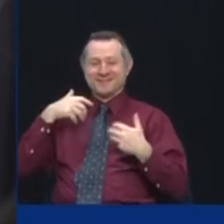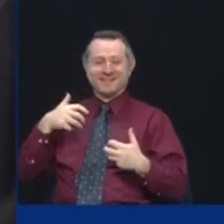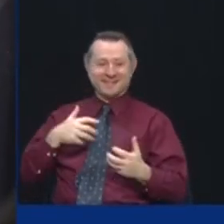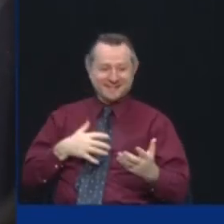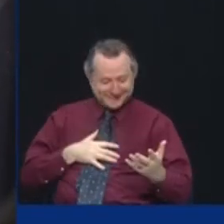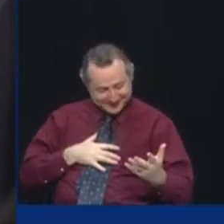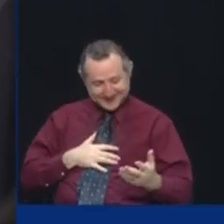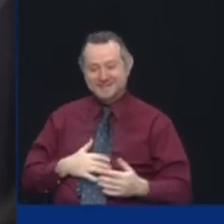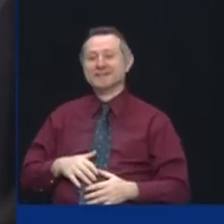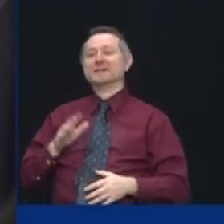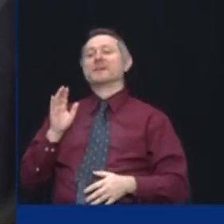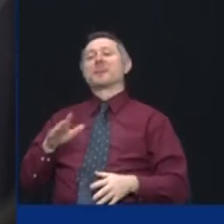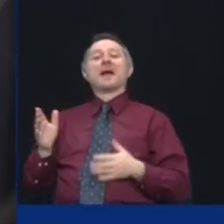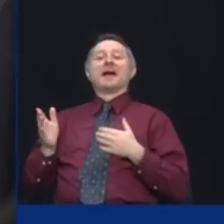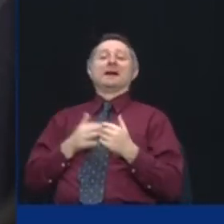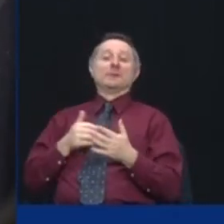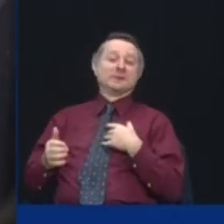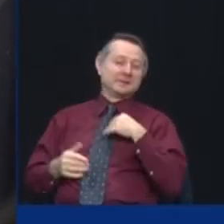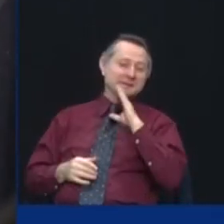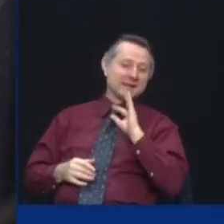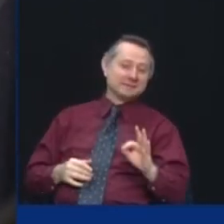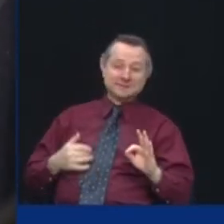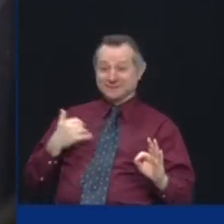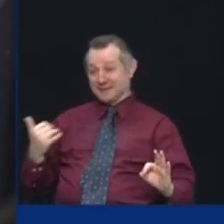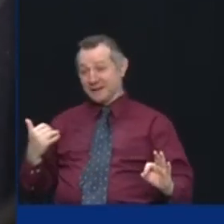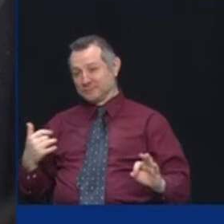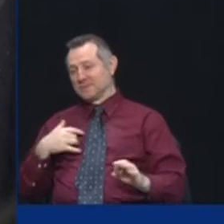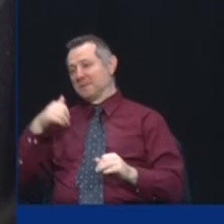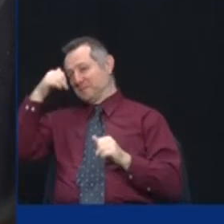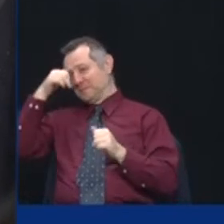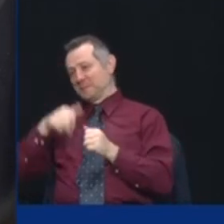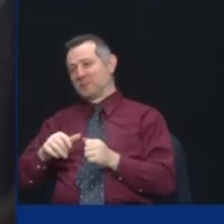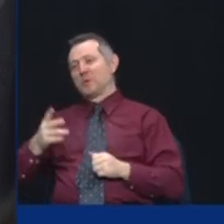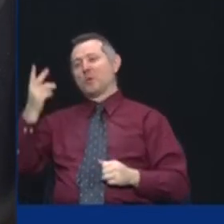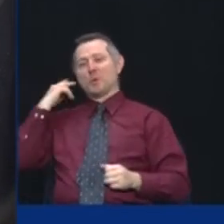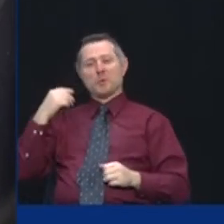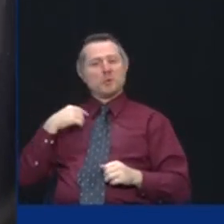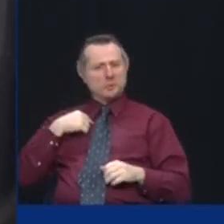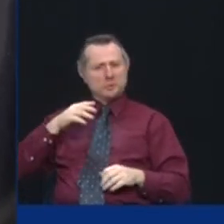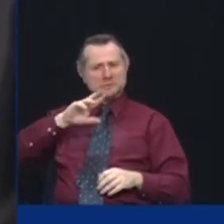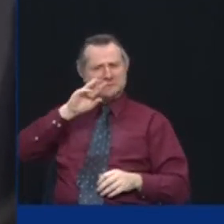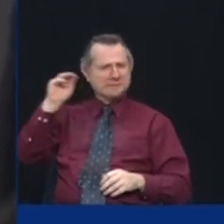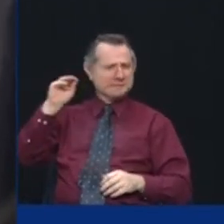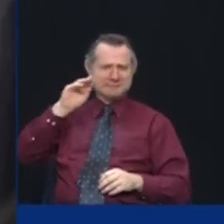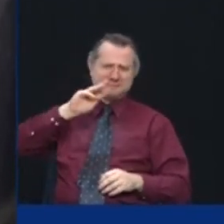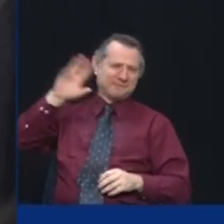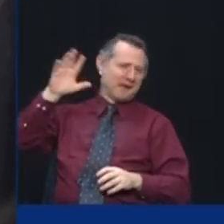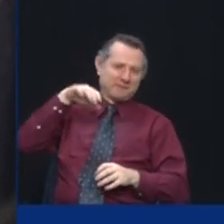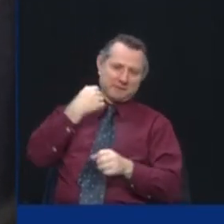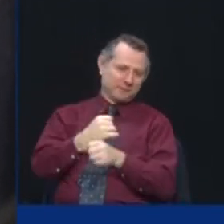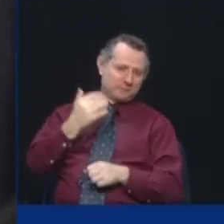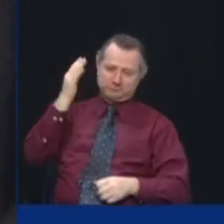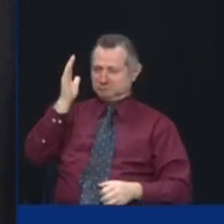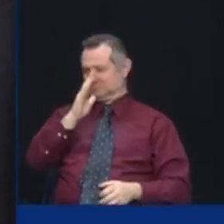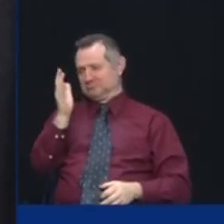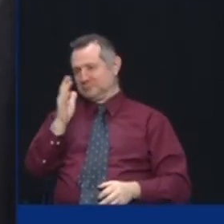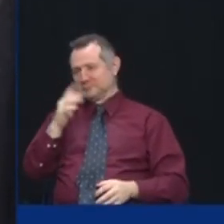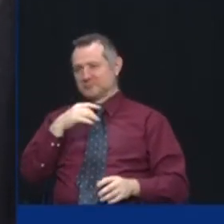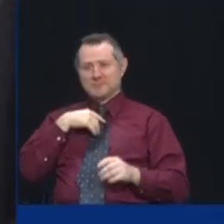In any event, that's a memory that has stuck with me for 60 or 65 years, whatever the number is, and